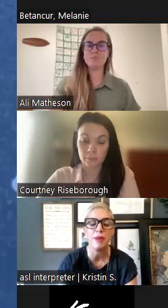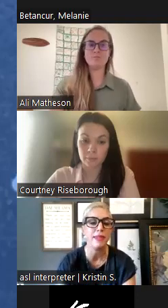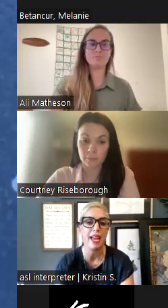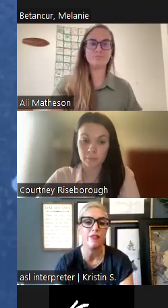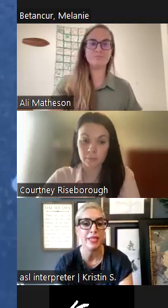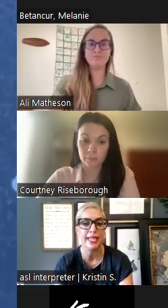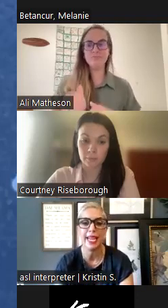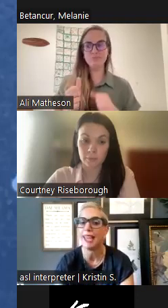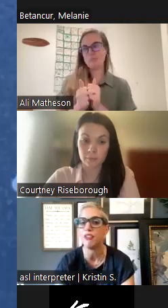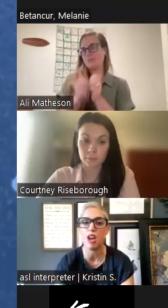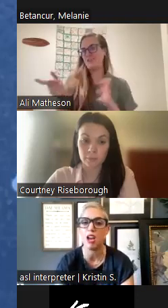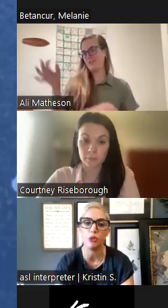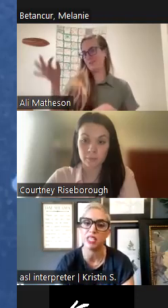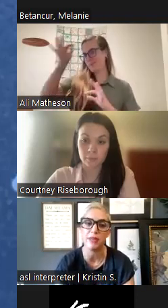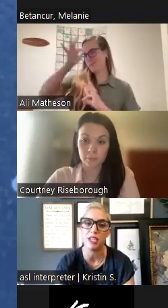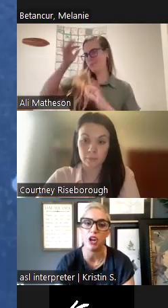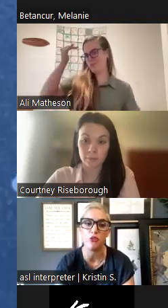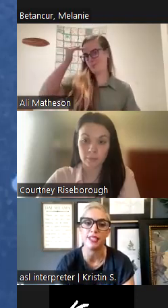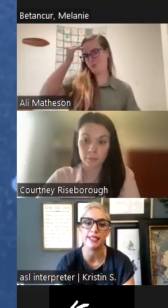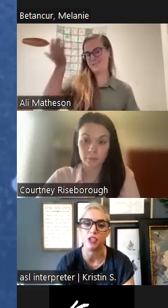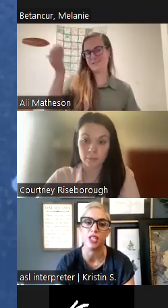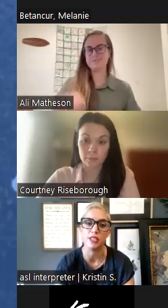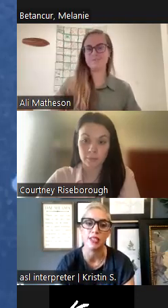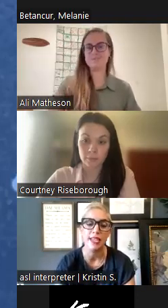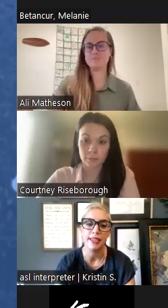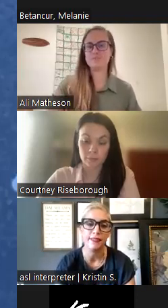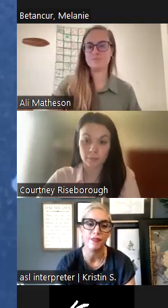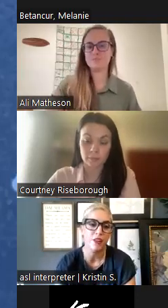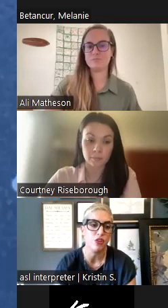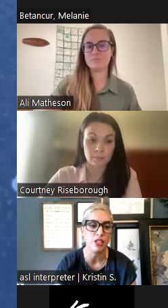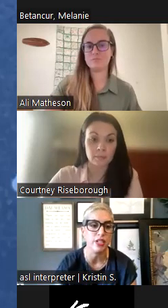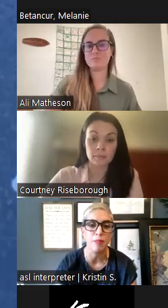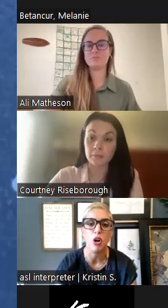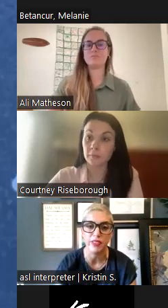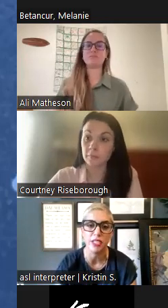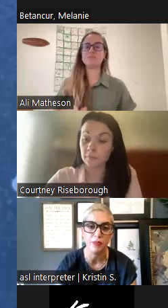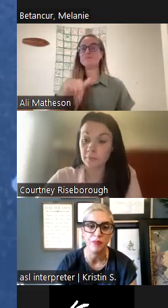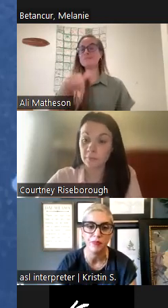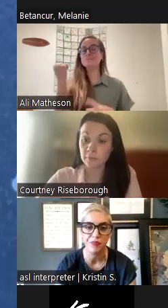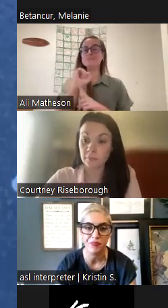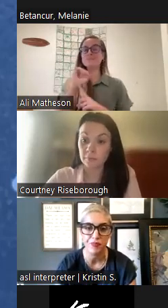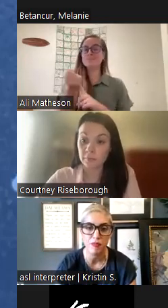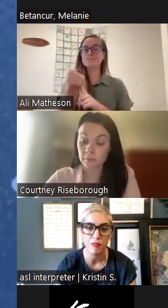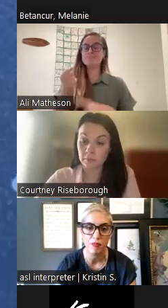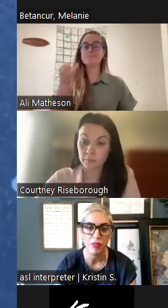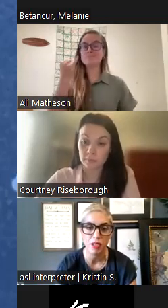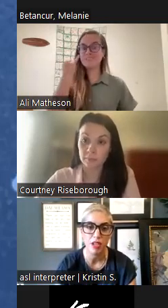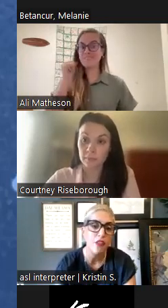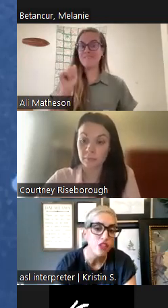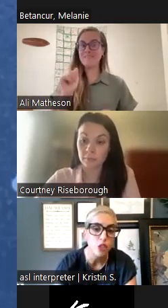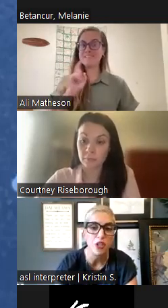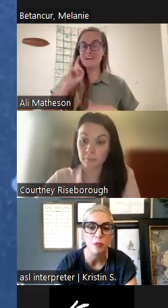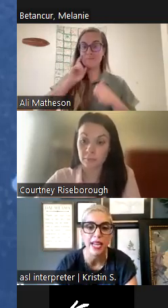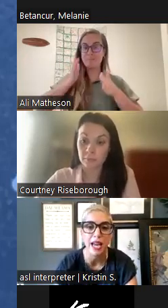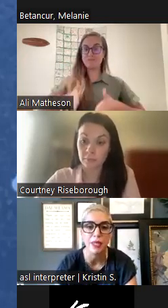bank. Maybe they have a meeting and they're not cluing them in on those discussions and they're just not part of it.